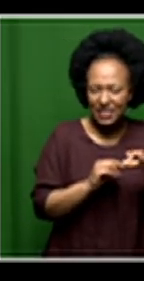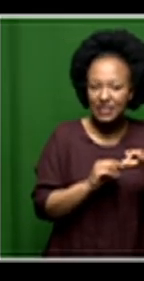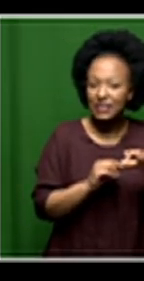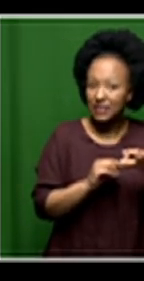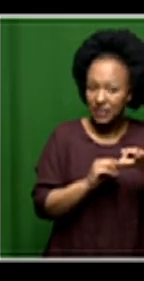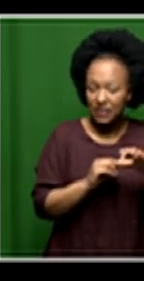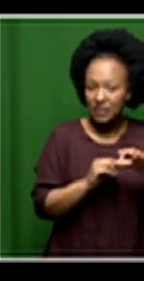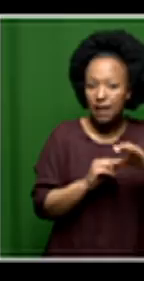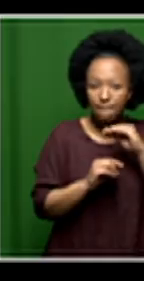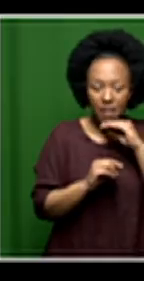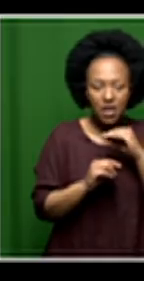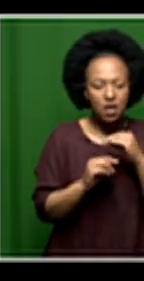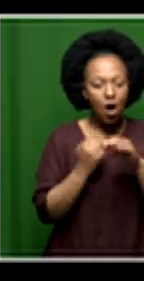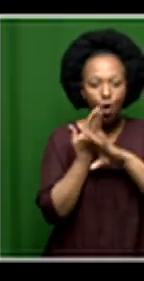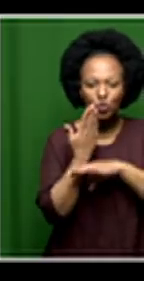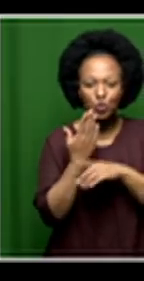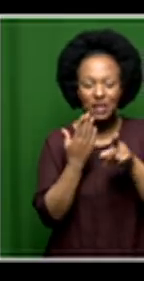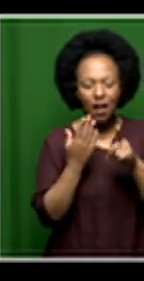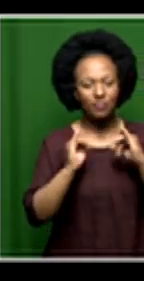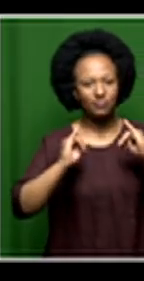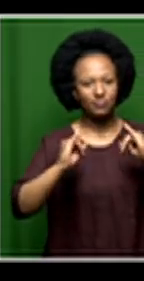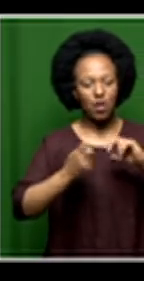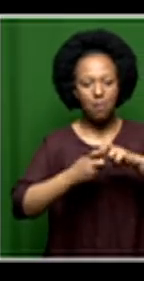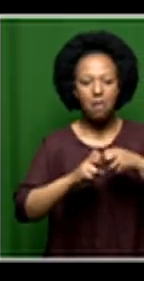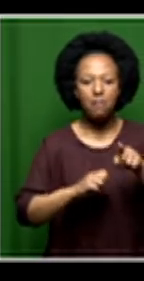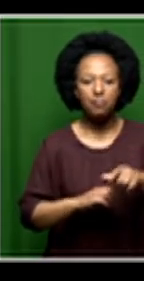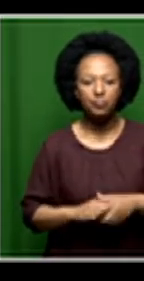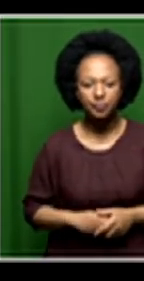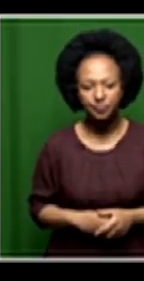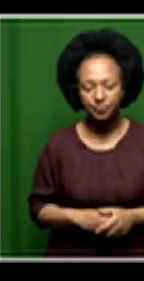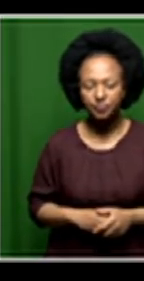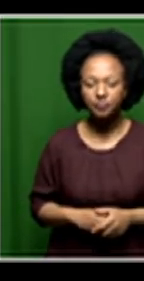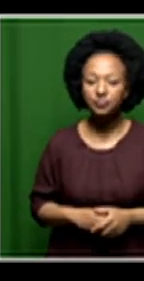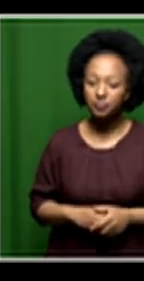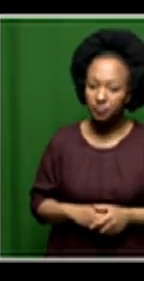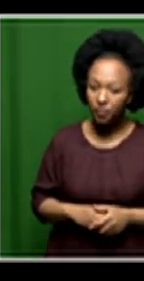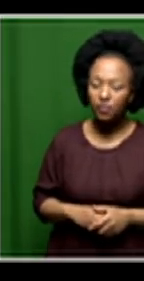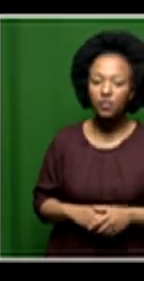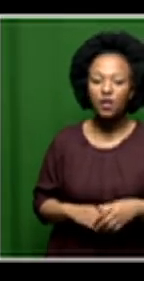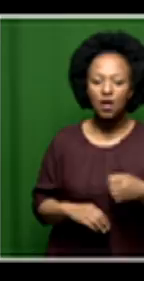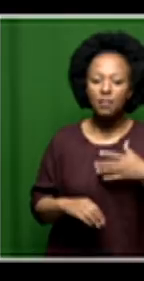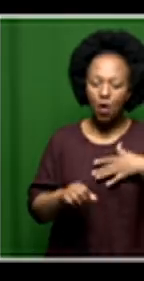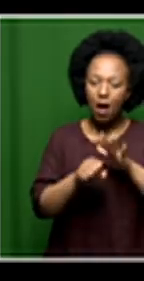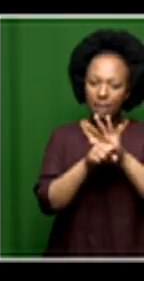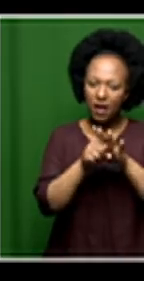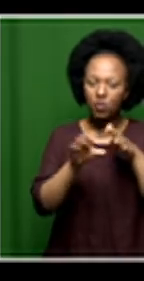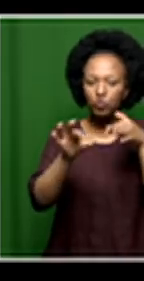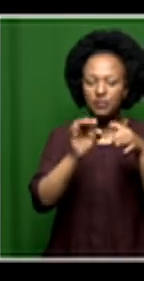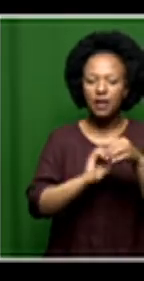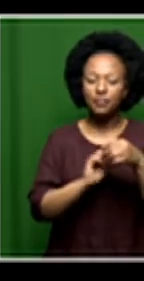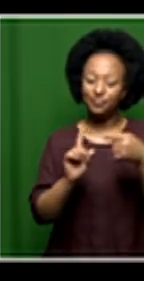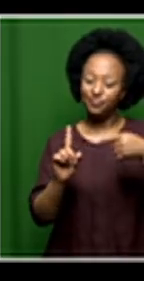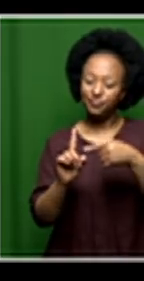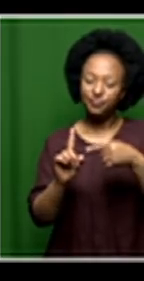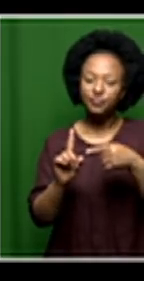is nothing short of a constitutional crisis. So again, just to contextualize that, Helen Ziller was